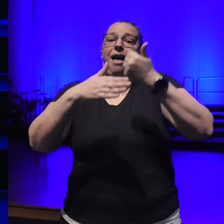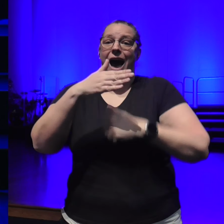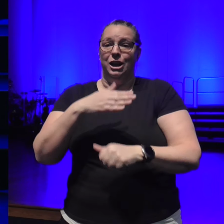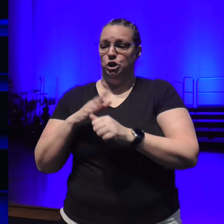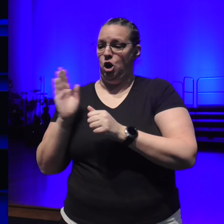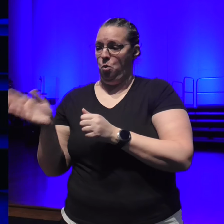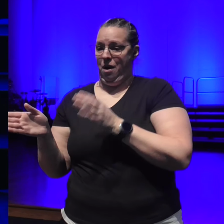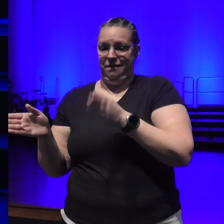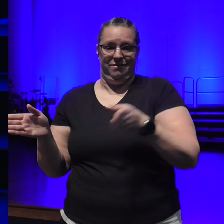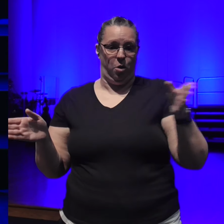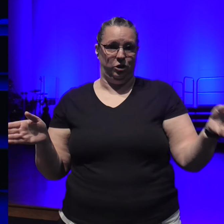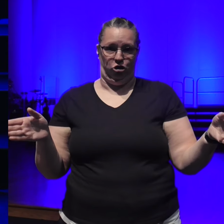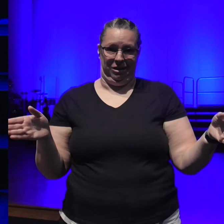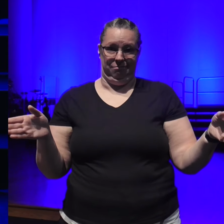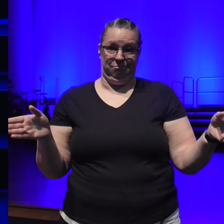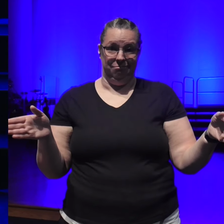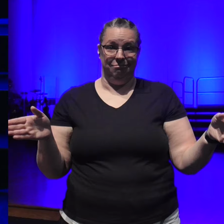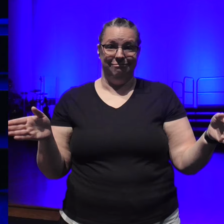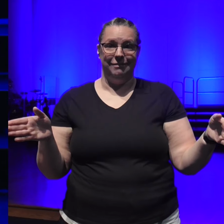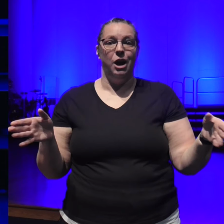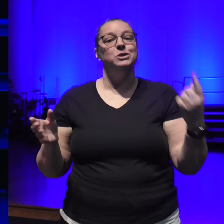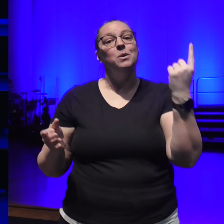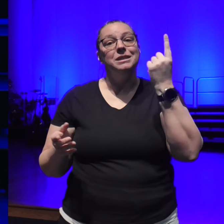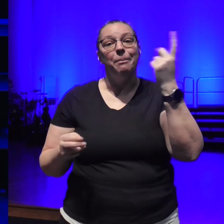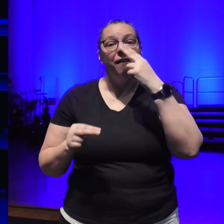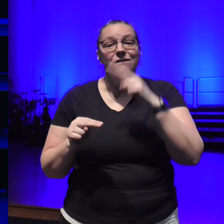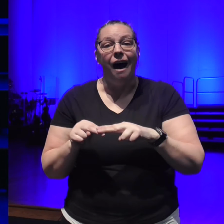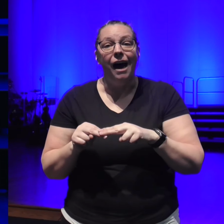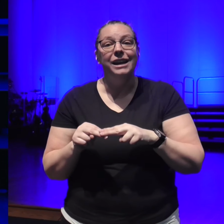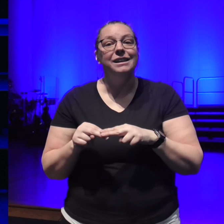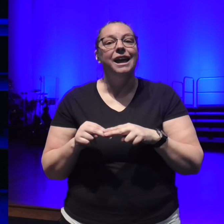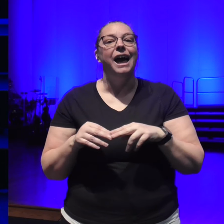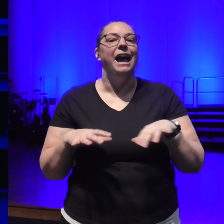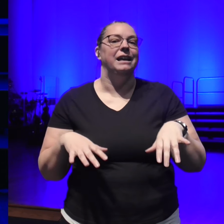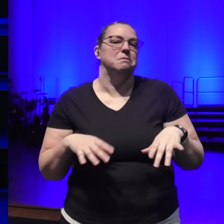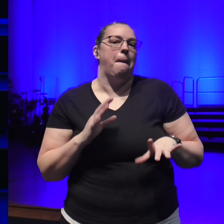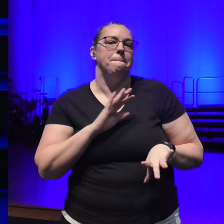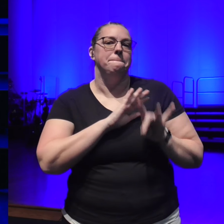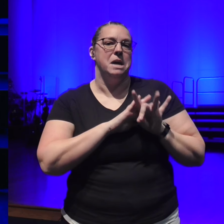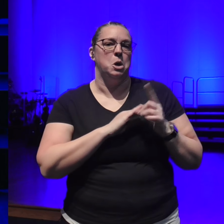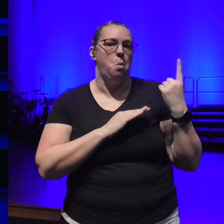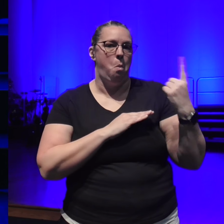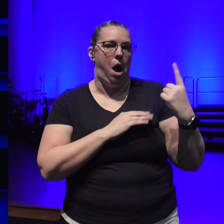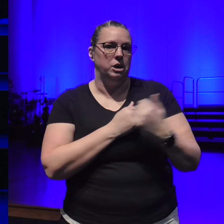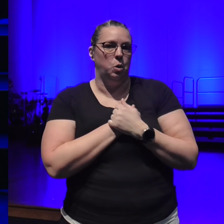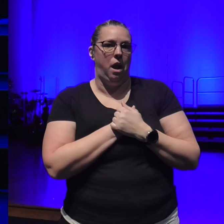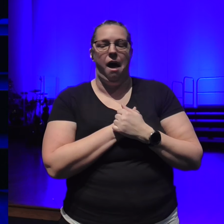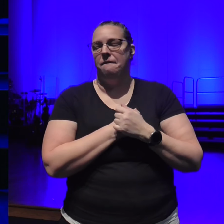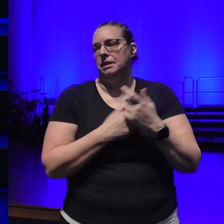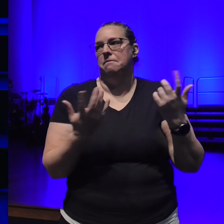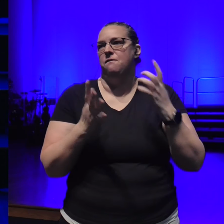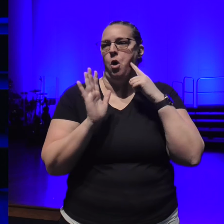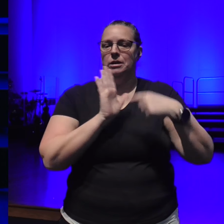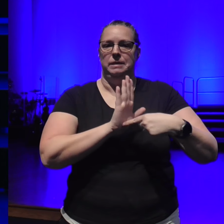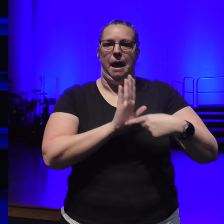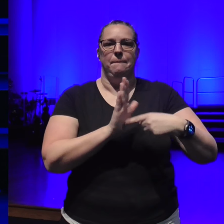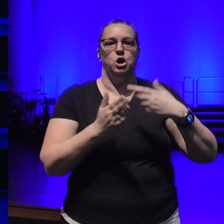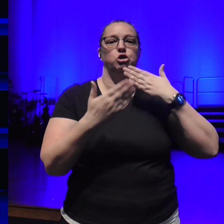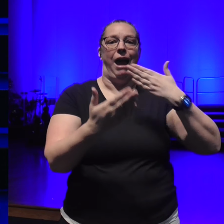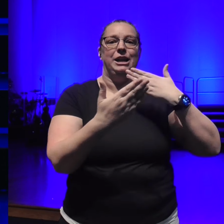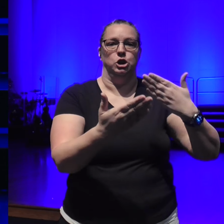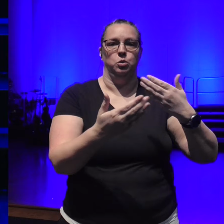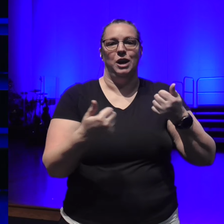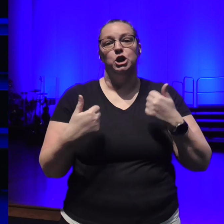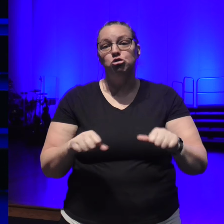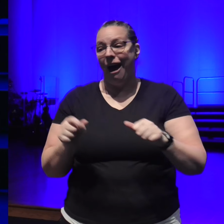categories. And so what you can do, something fun you can do this week, is take a spiritual practice you love, let's say it's gratitude, and try it